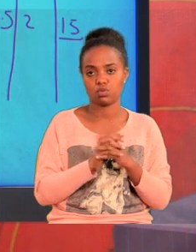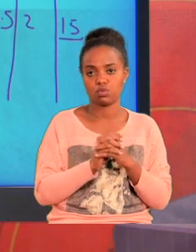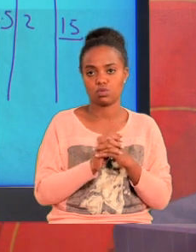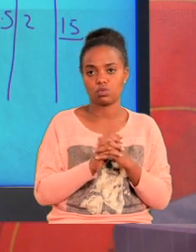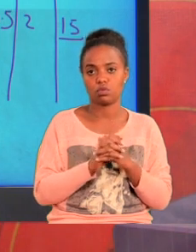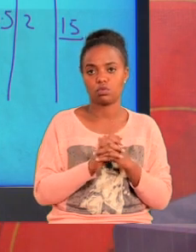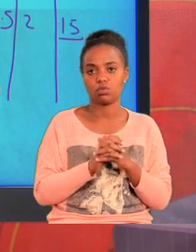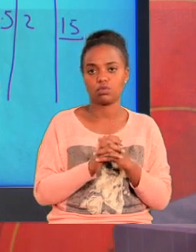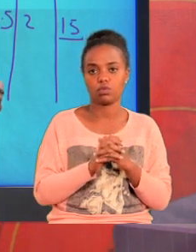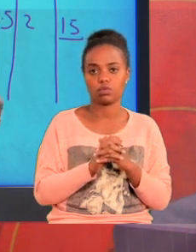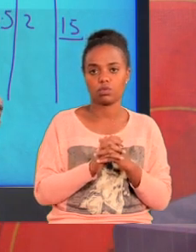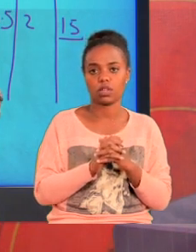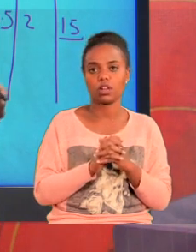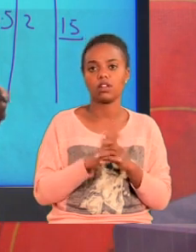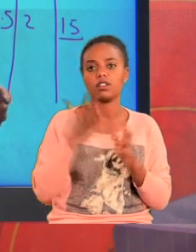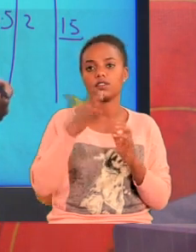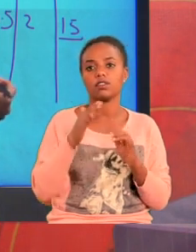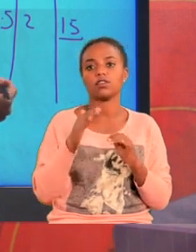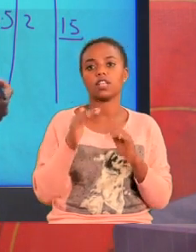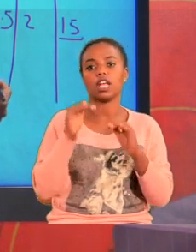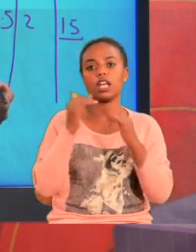it is 7.5.